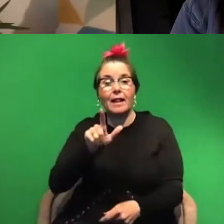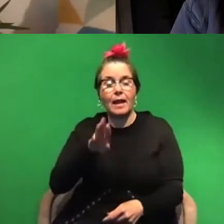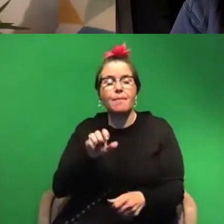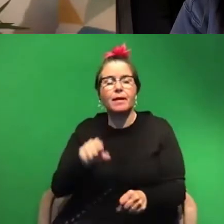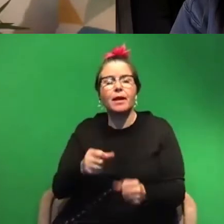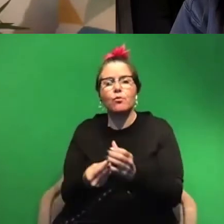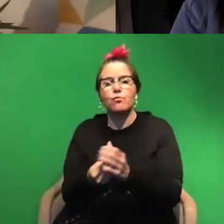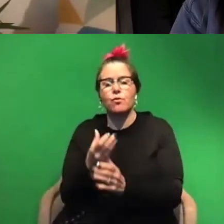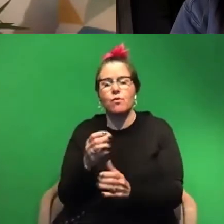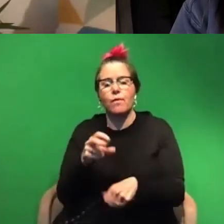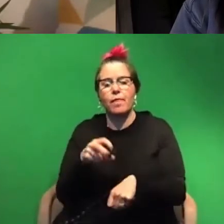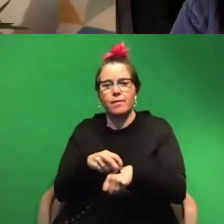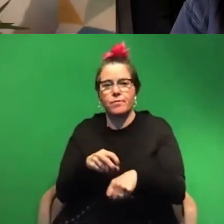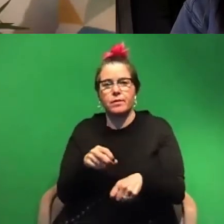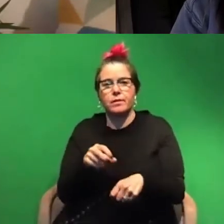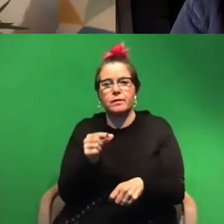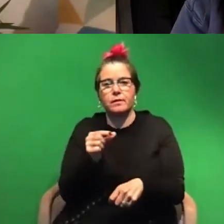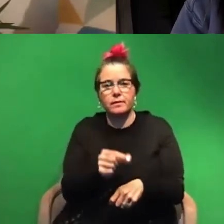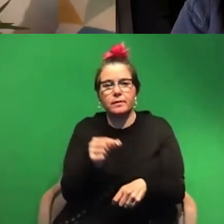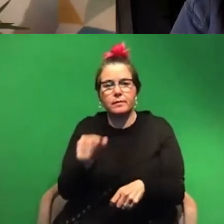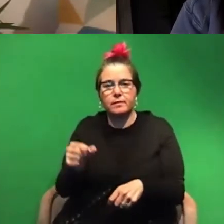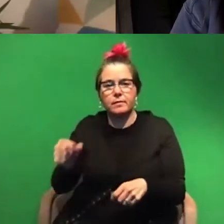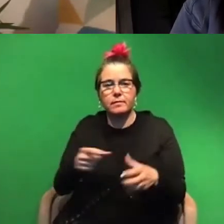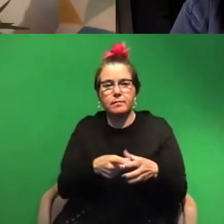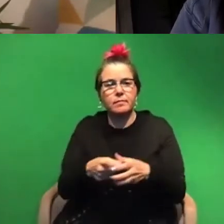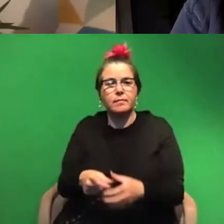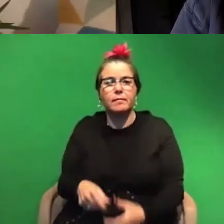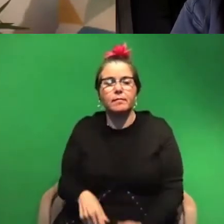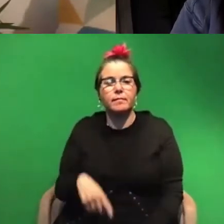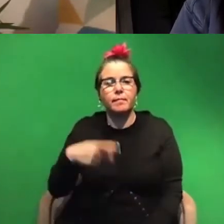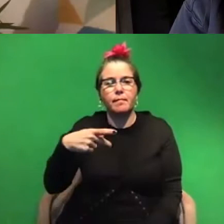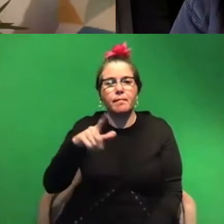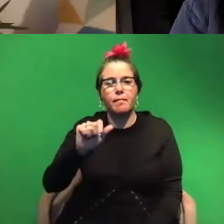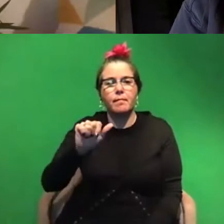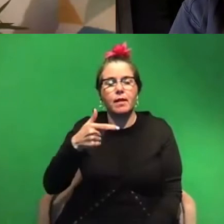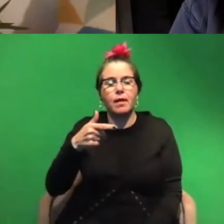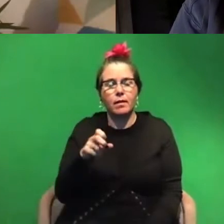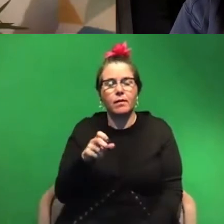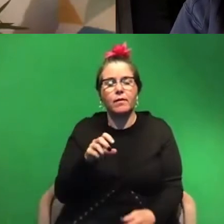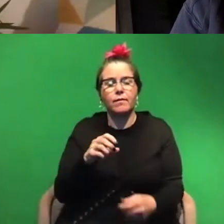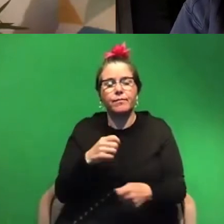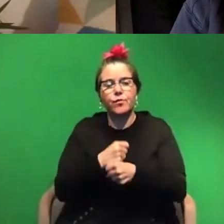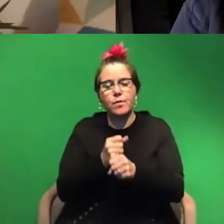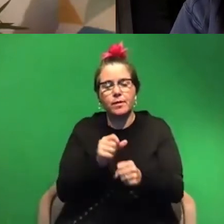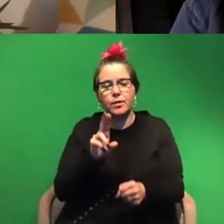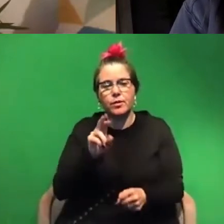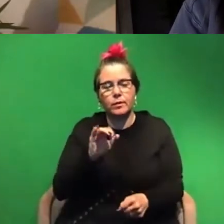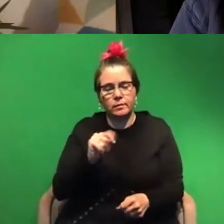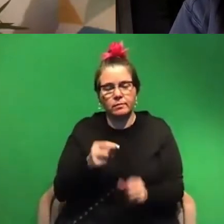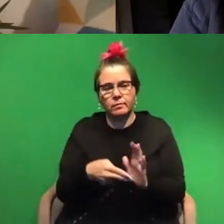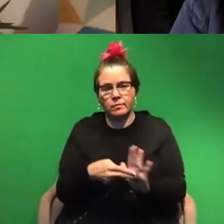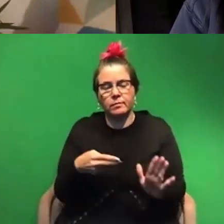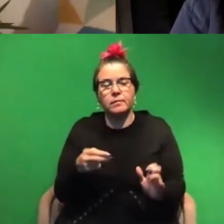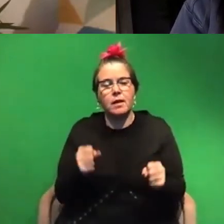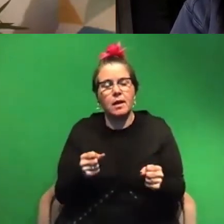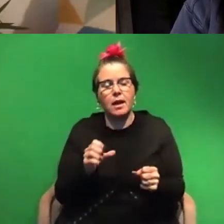the virus in little plaques. It's called a plaque forming unit. But so yeah, you can culture